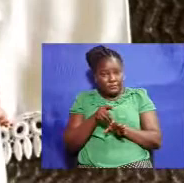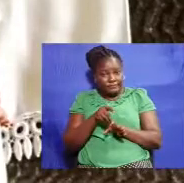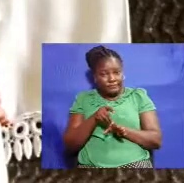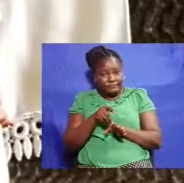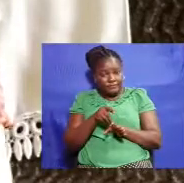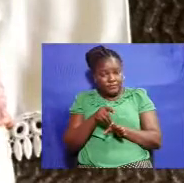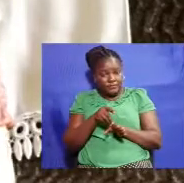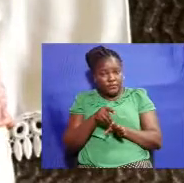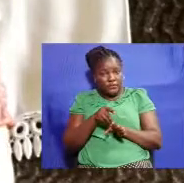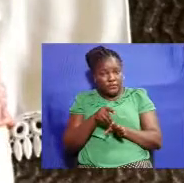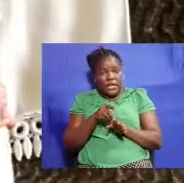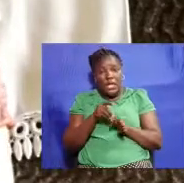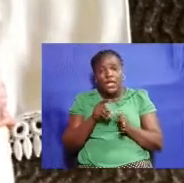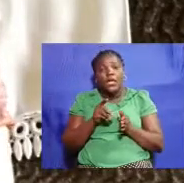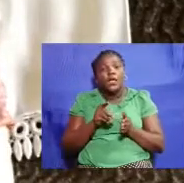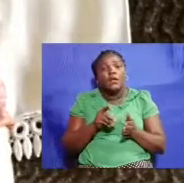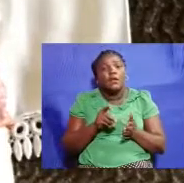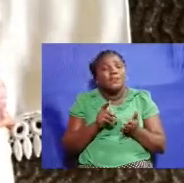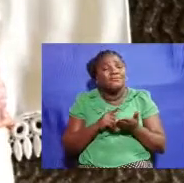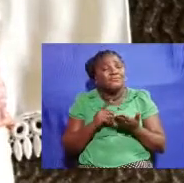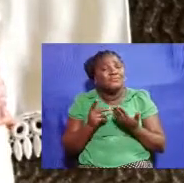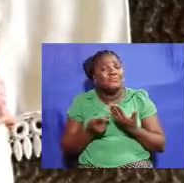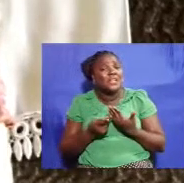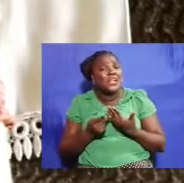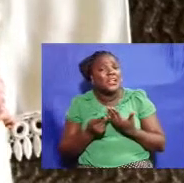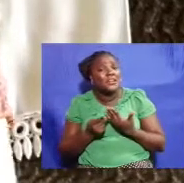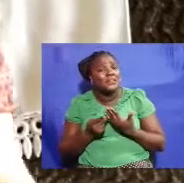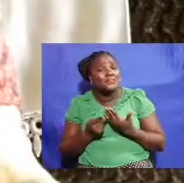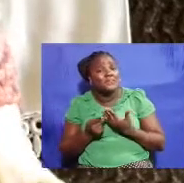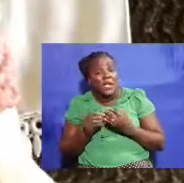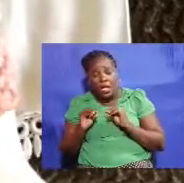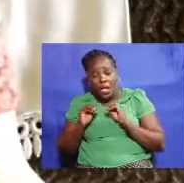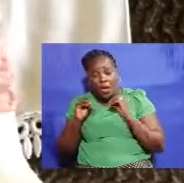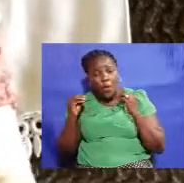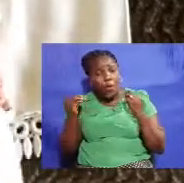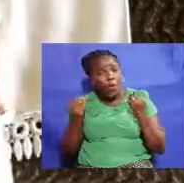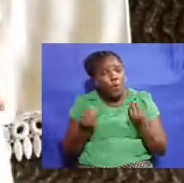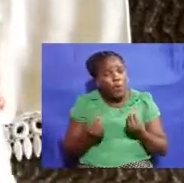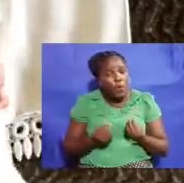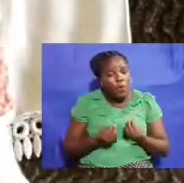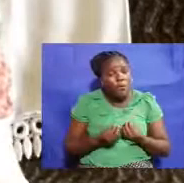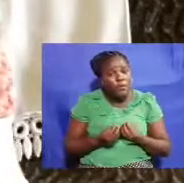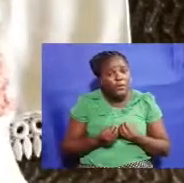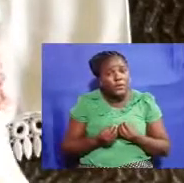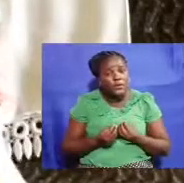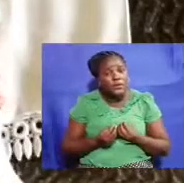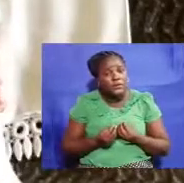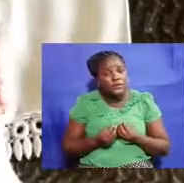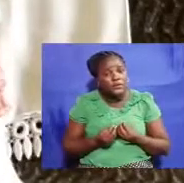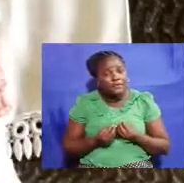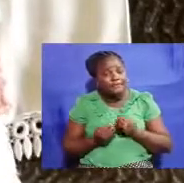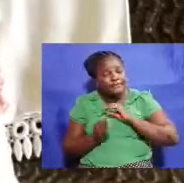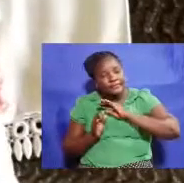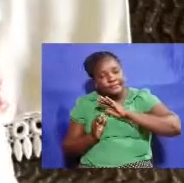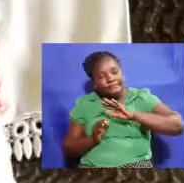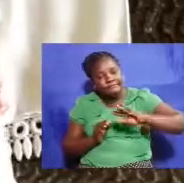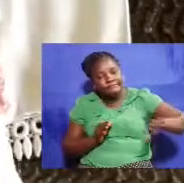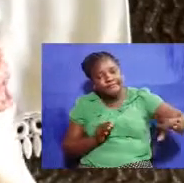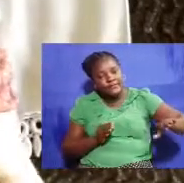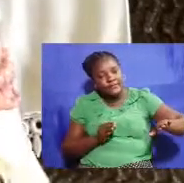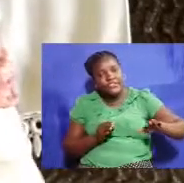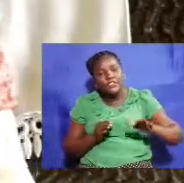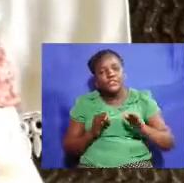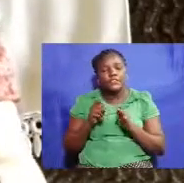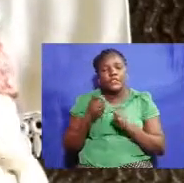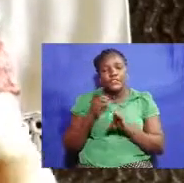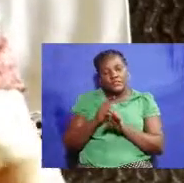are being organized, they relegate disability issues to the background.